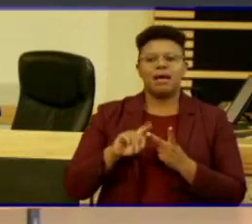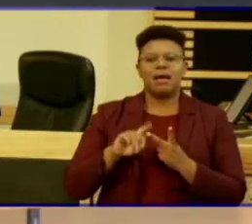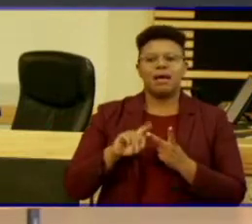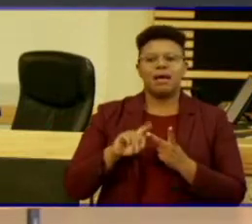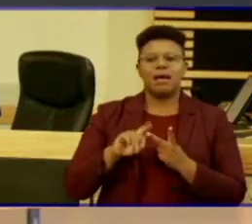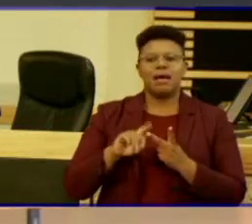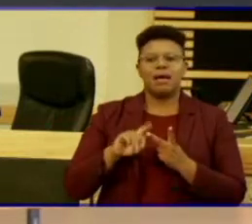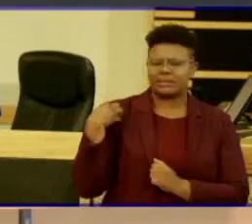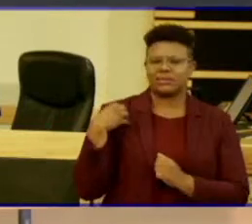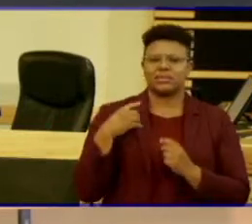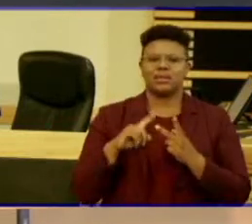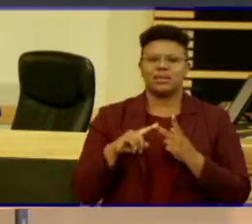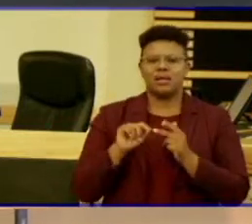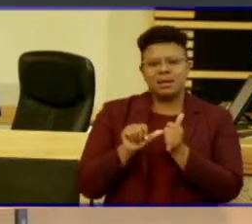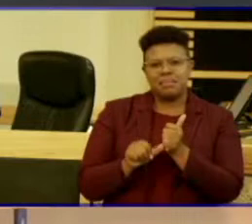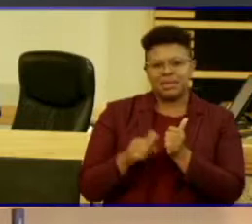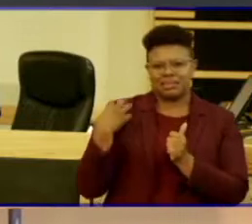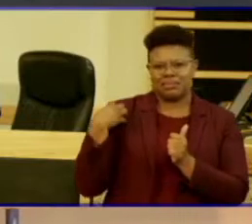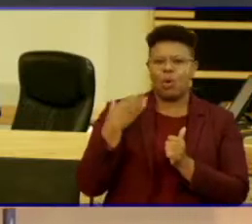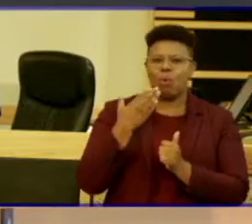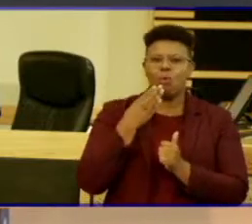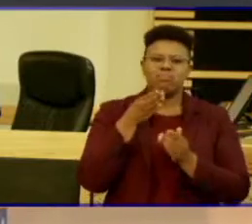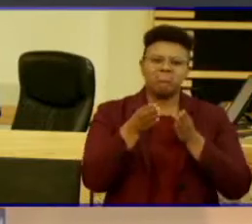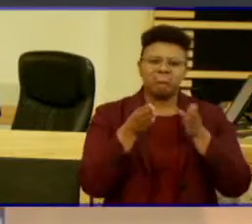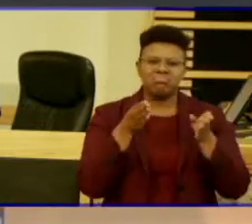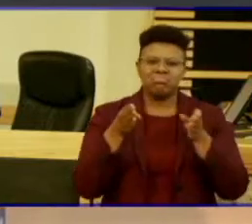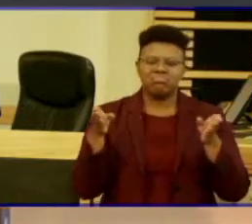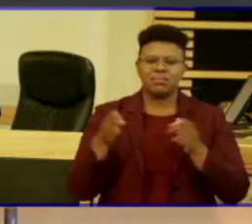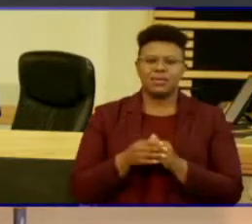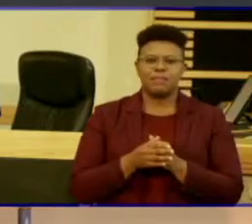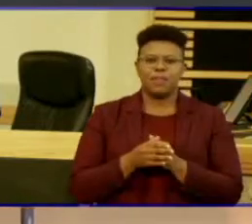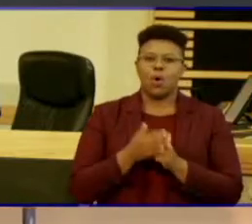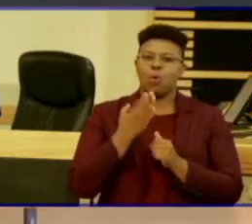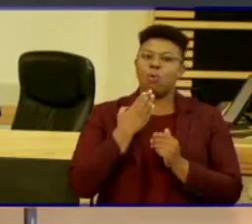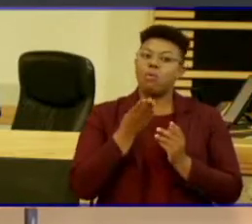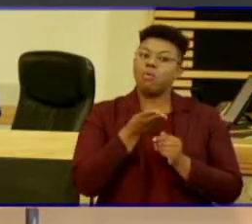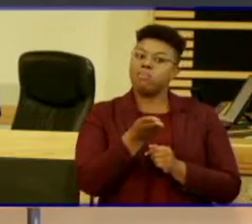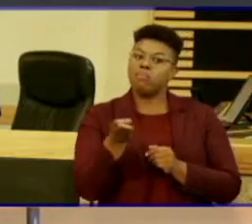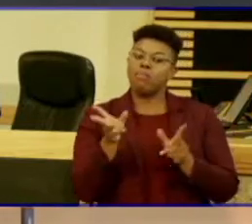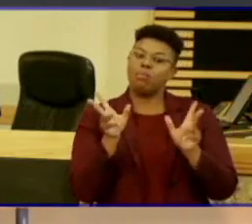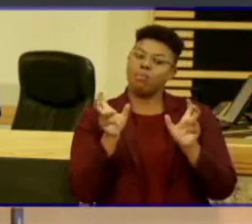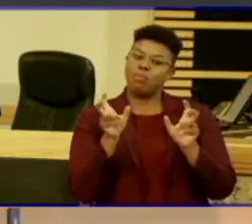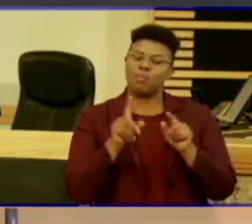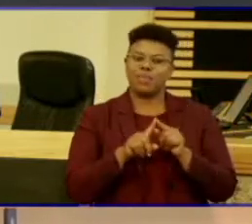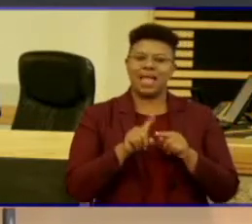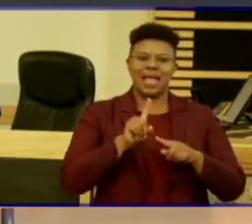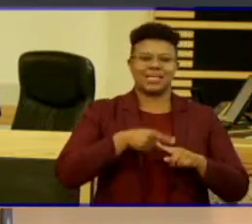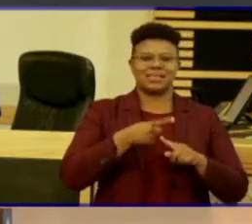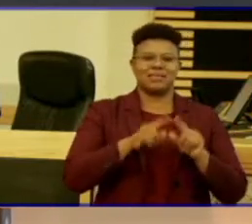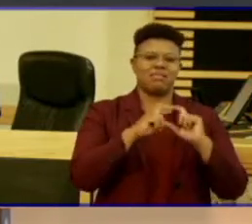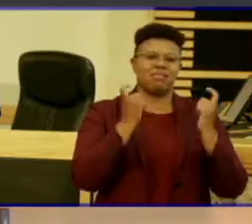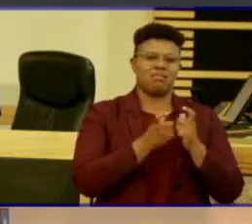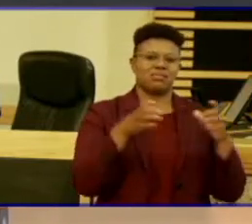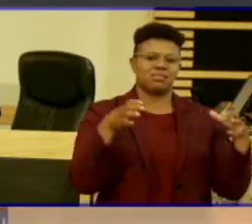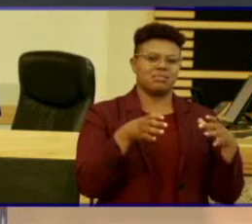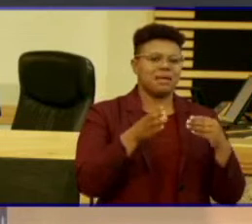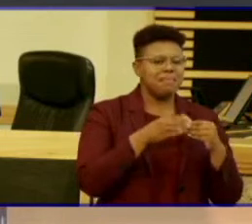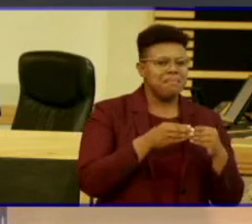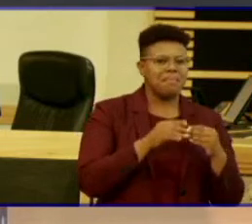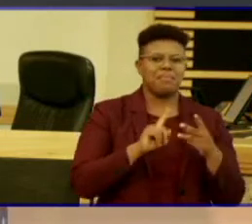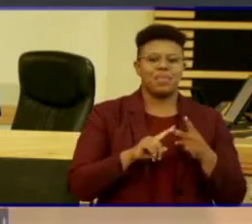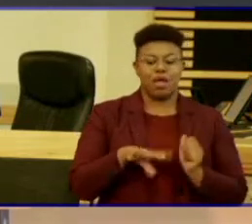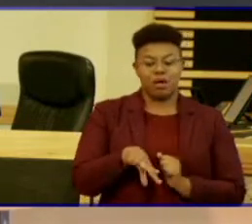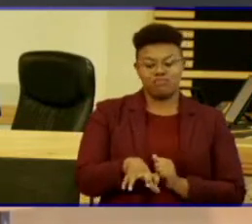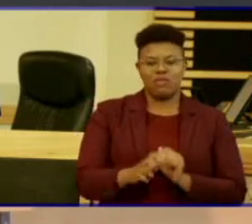ministers and deputy ministers present, amongst us, members of the Executive Council, members of the